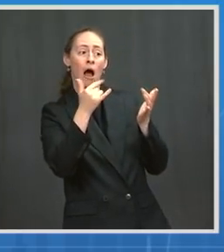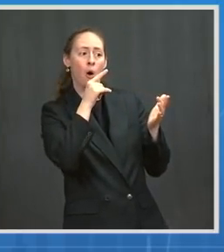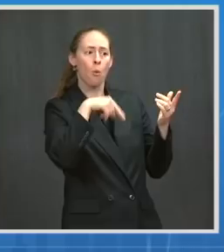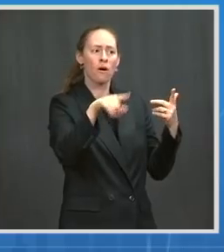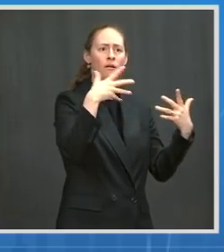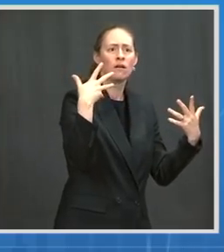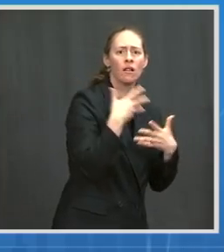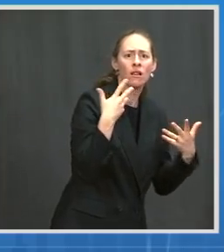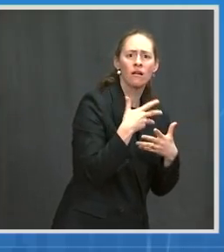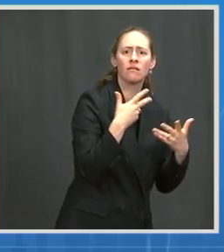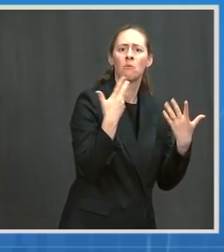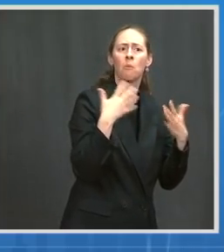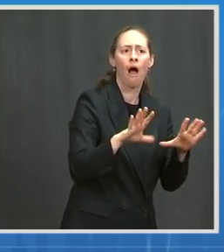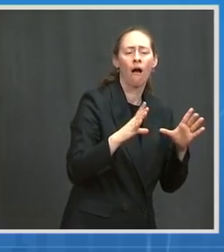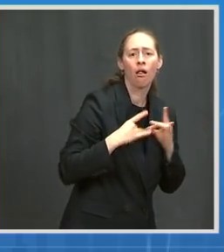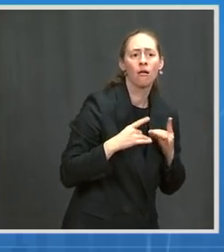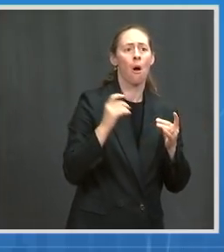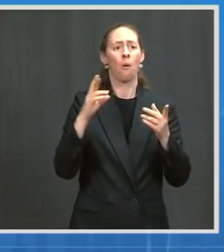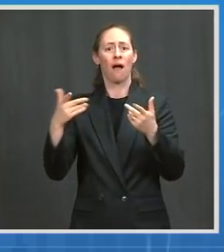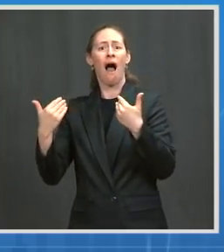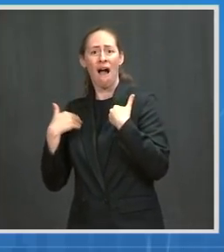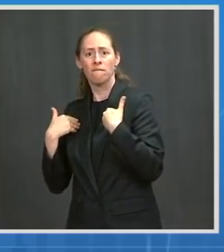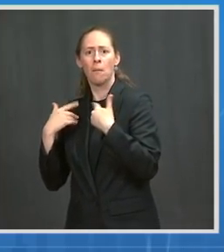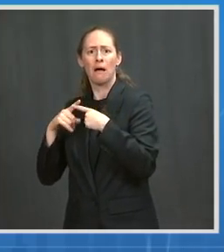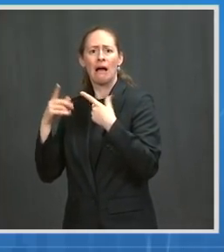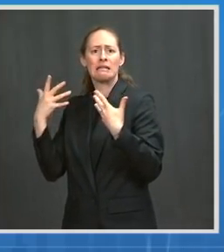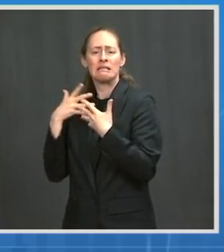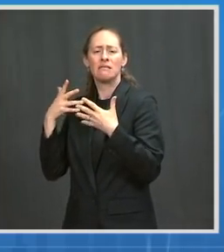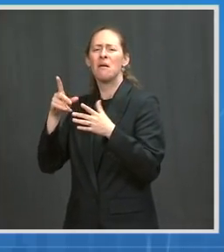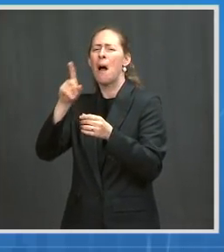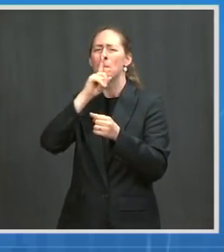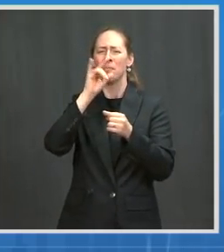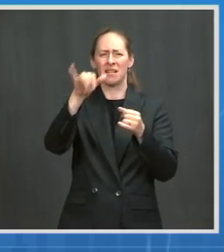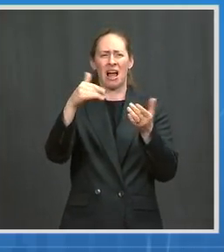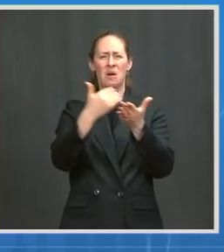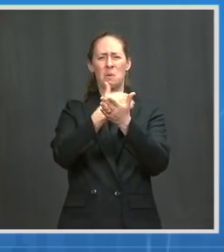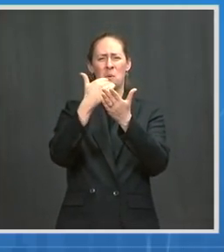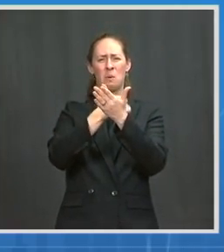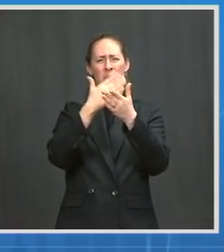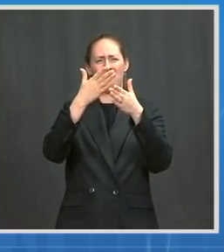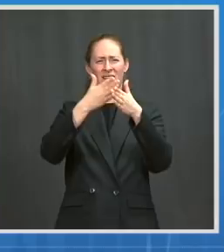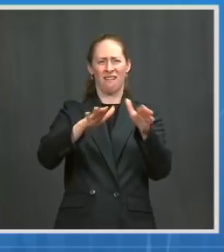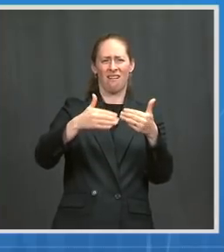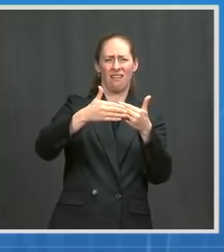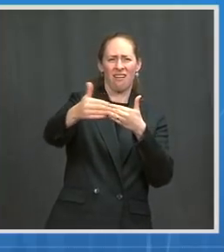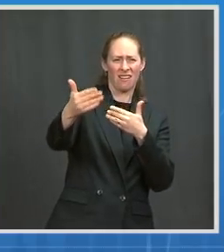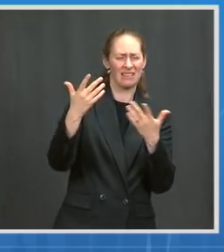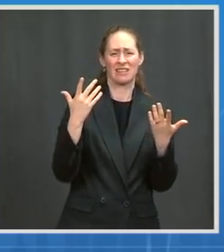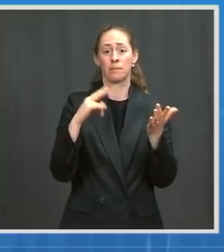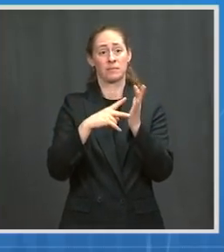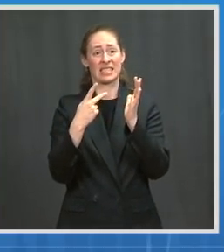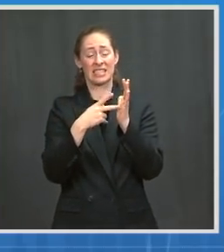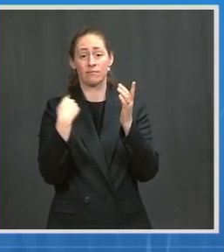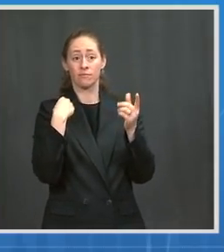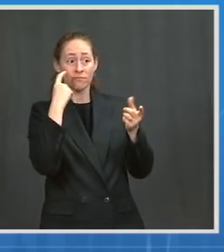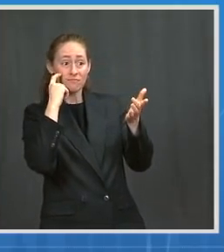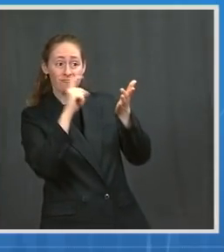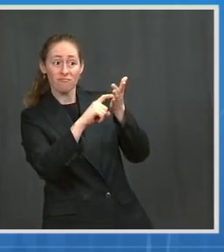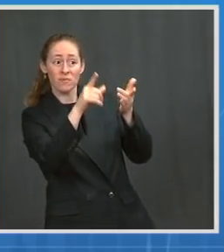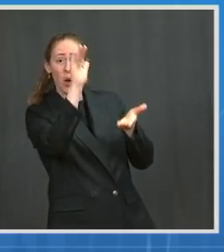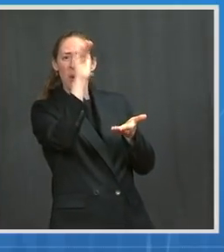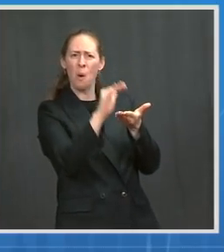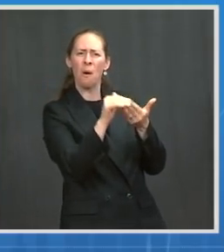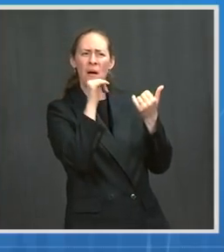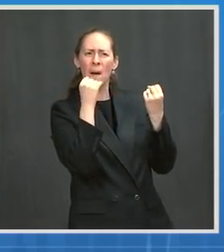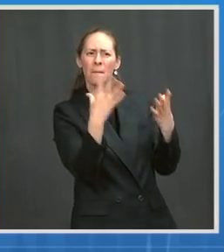risk. The low vaccination rates in some communities is an even bigger concern now that we face